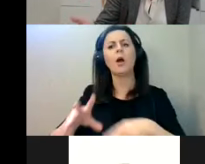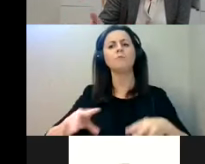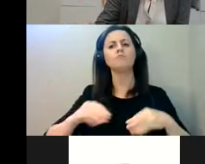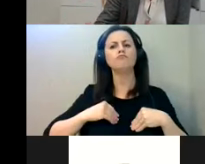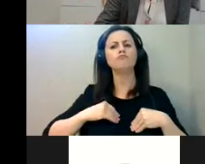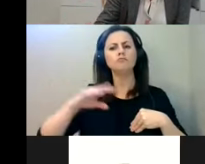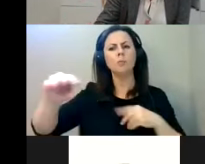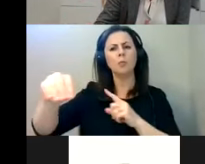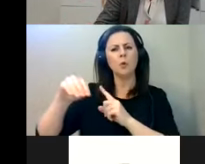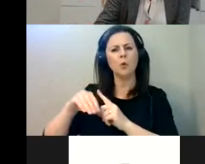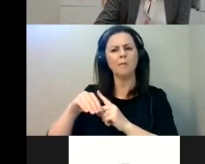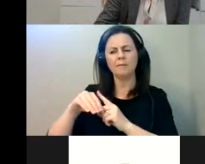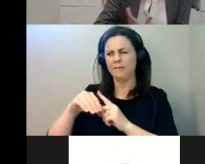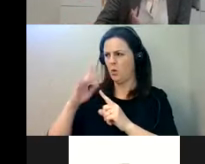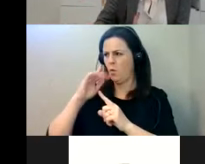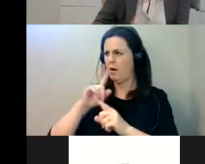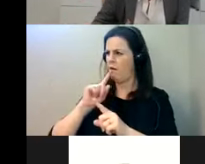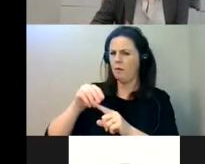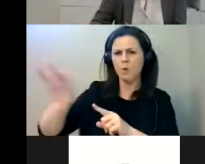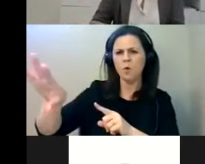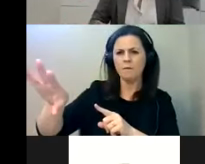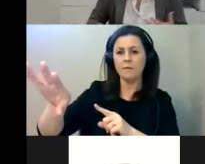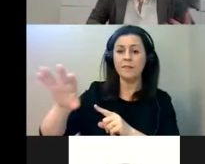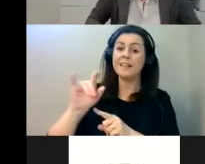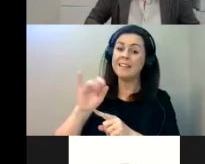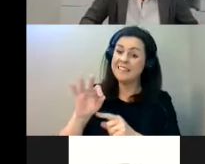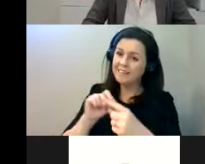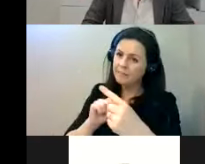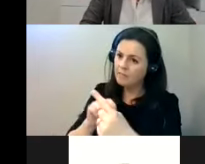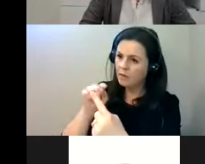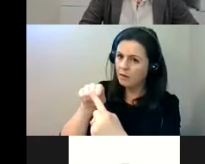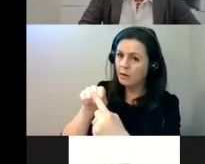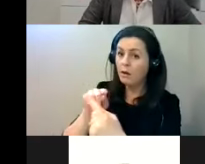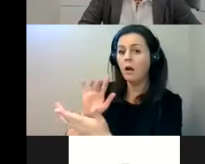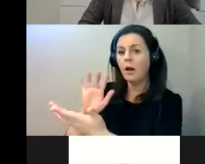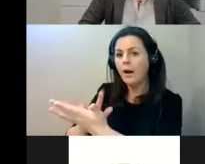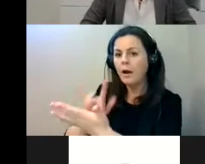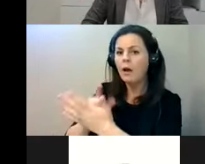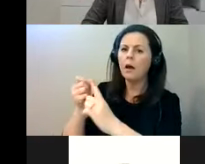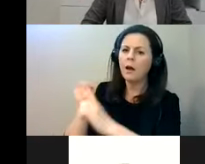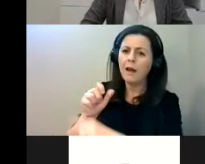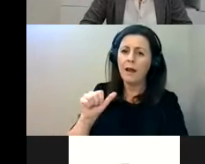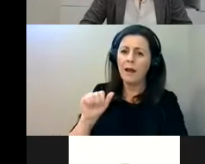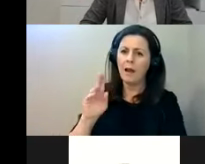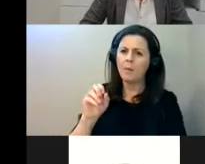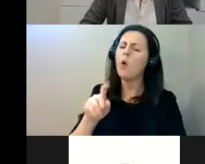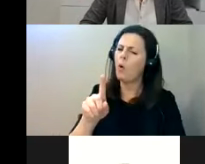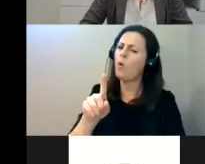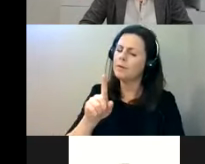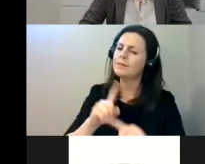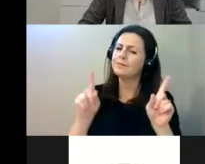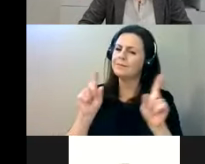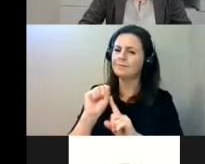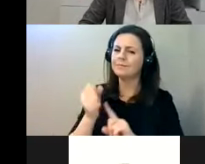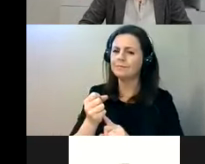why would you be seeking to terminate it? If it's an abusive situation, that's a different story. And of course, we do